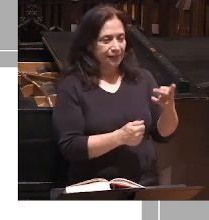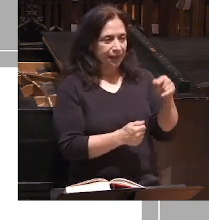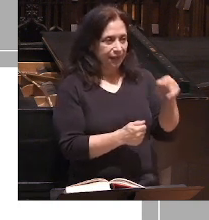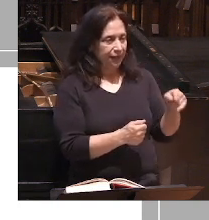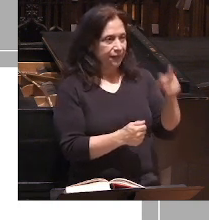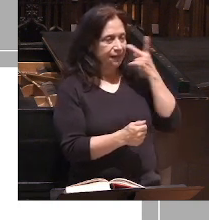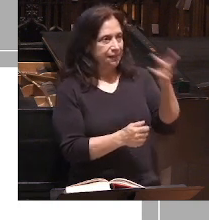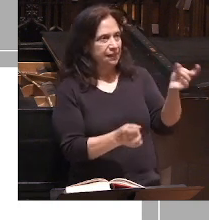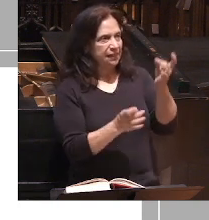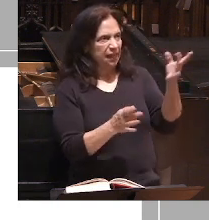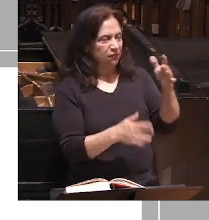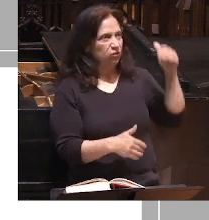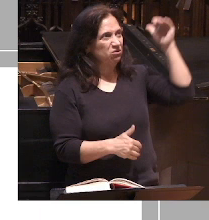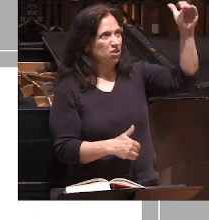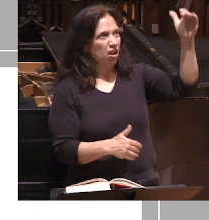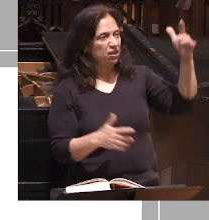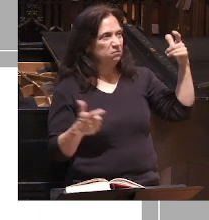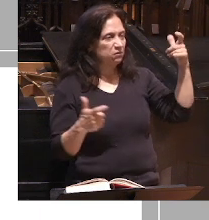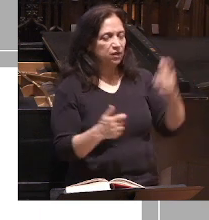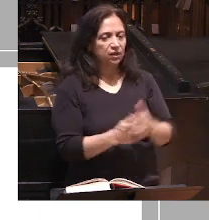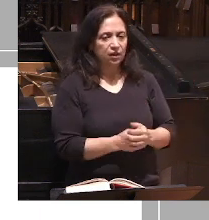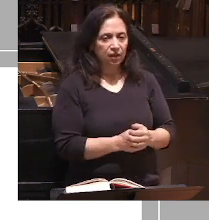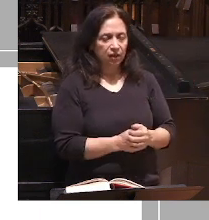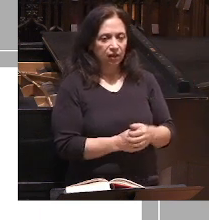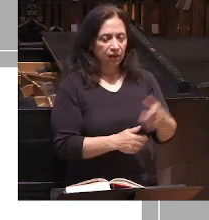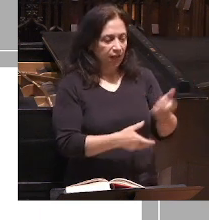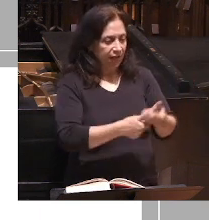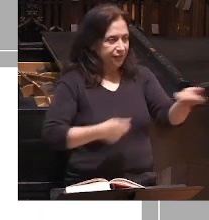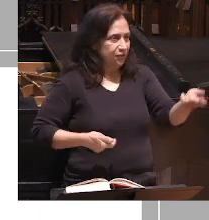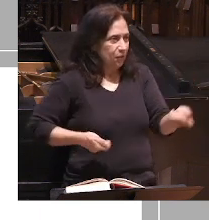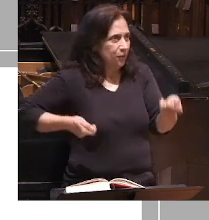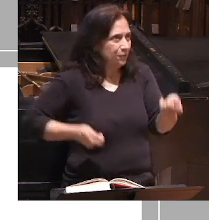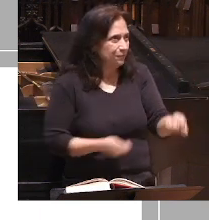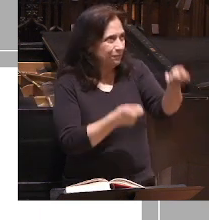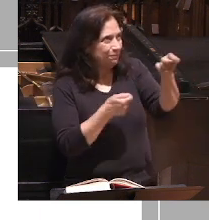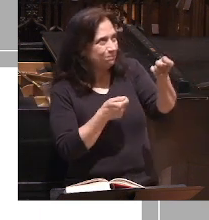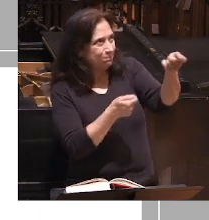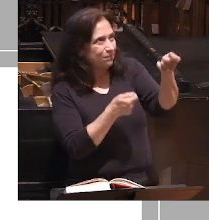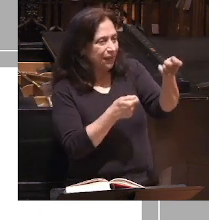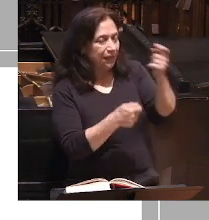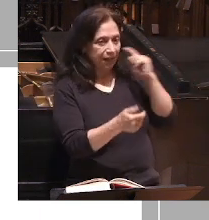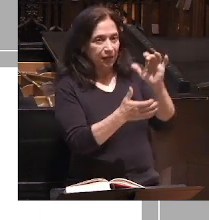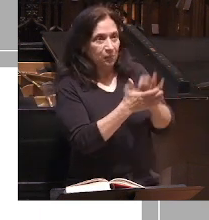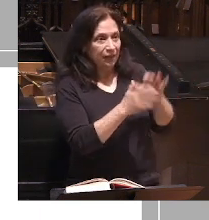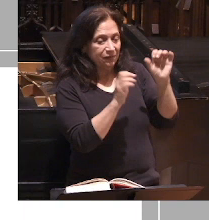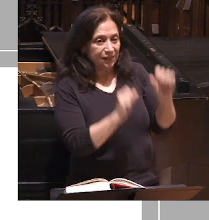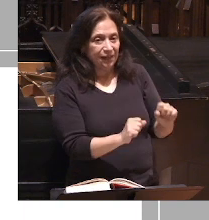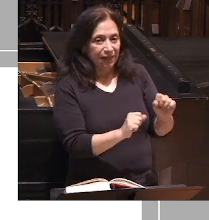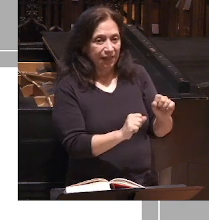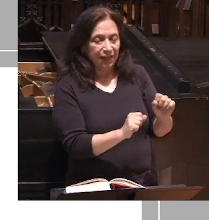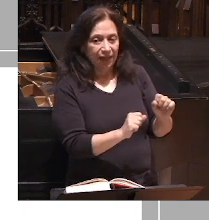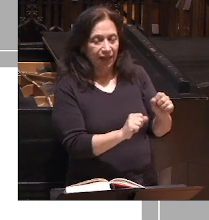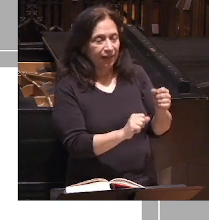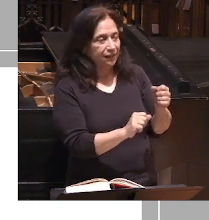evil giants, he tilts his lance at them, believing he can actually